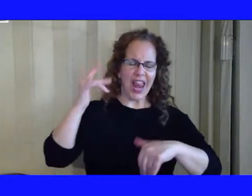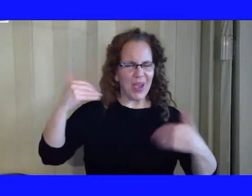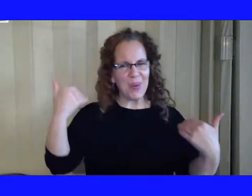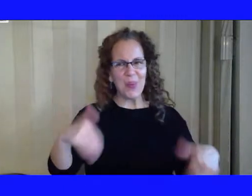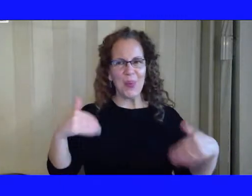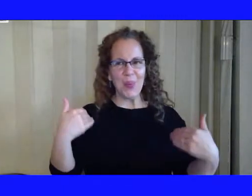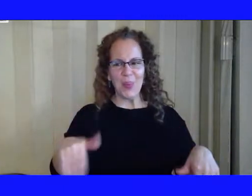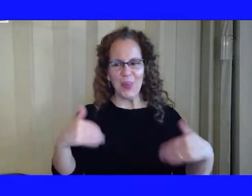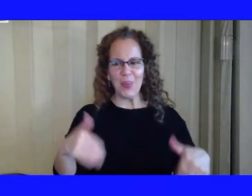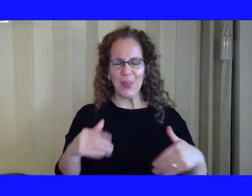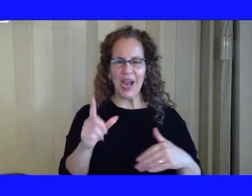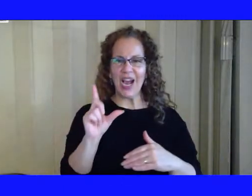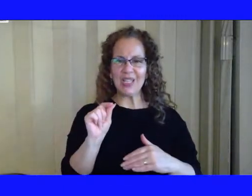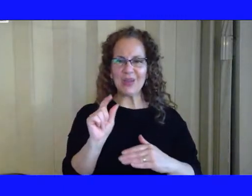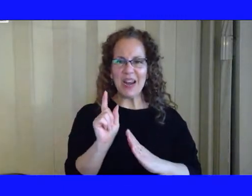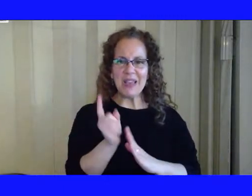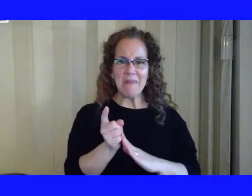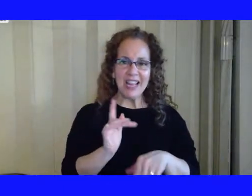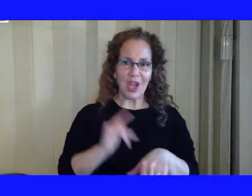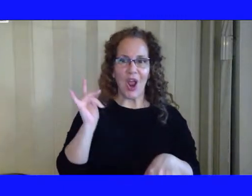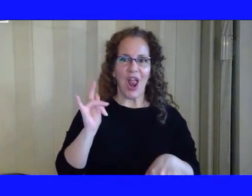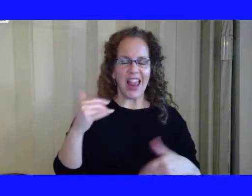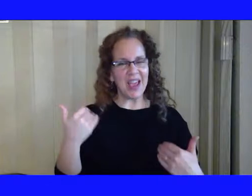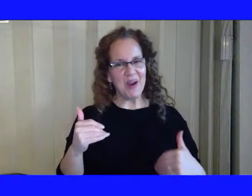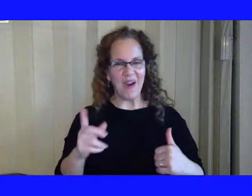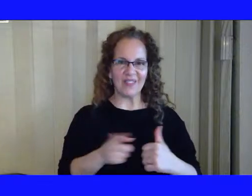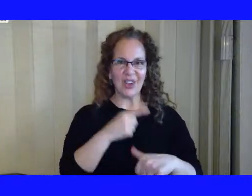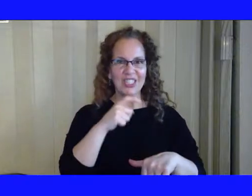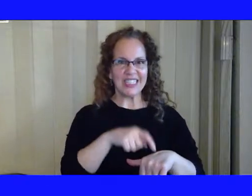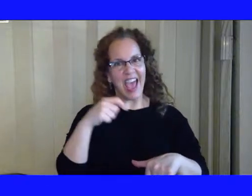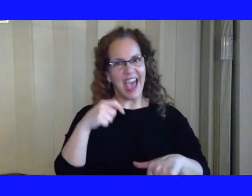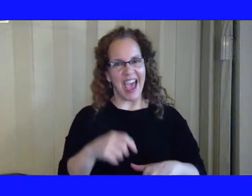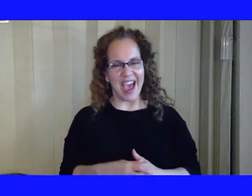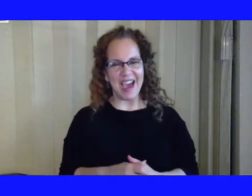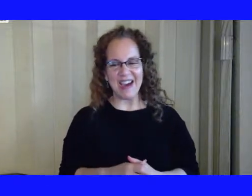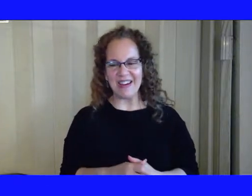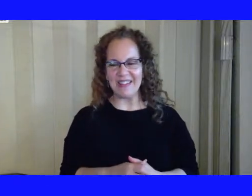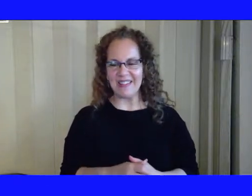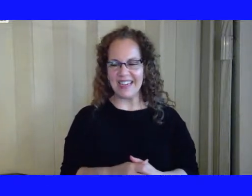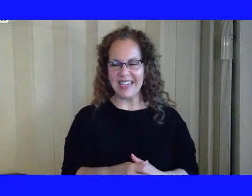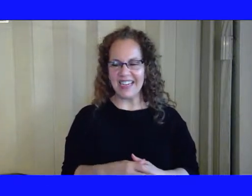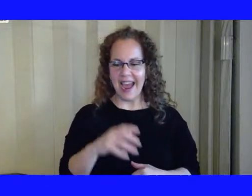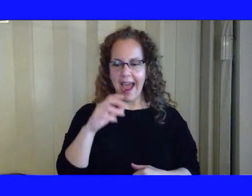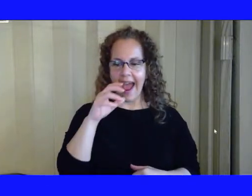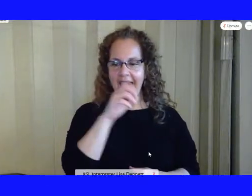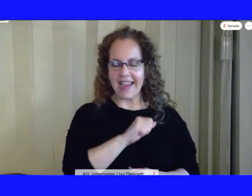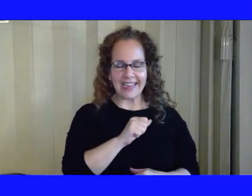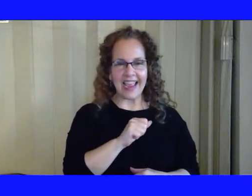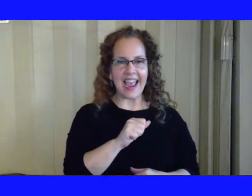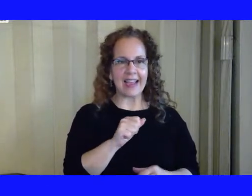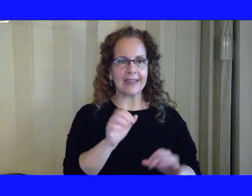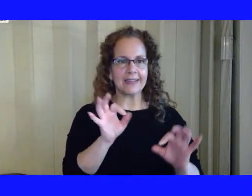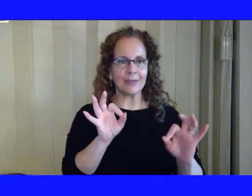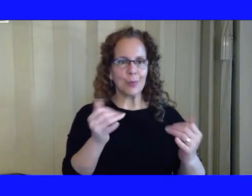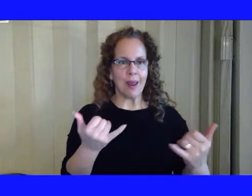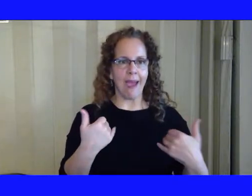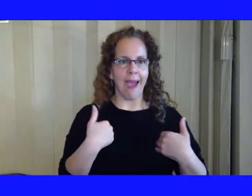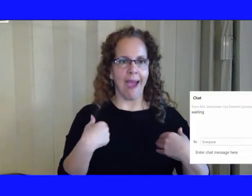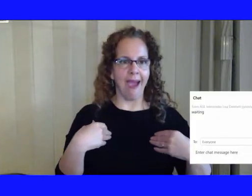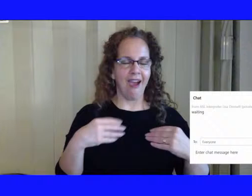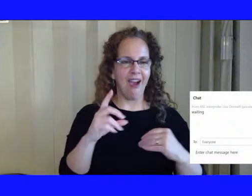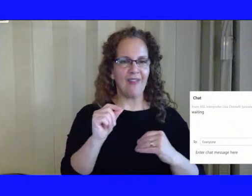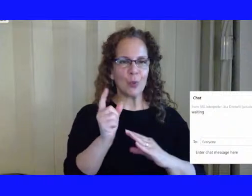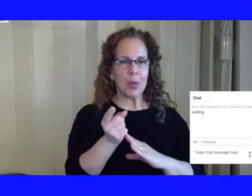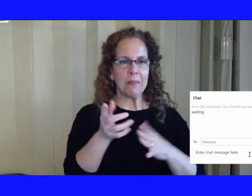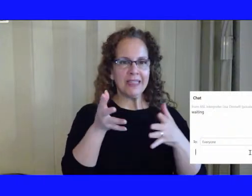How do you lift up these people? The whole time I was trying to figure it out. Oh, I have no Just like idea. a I just sit, okay. I just sit where, High one. yeah. No, I just sit and I just